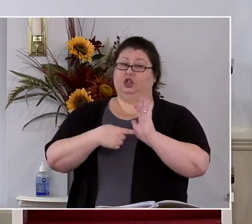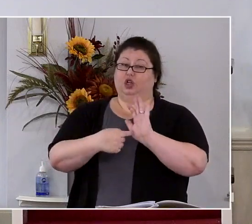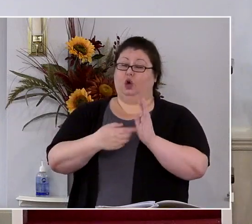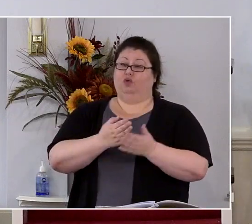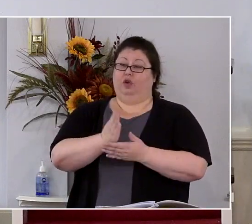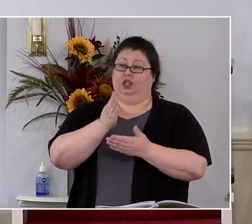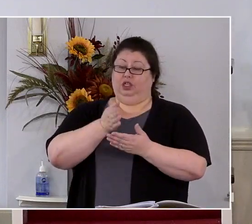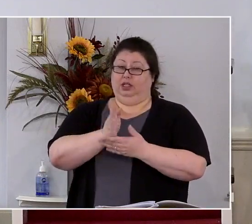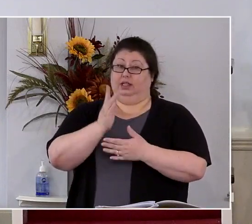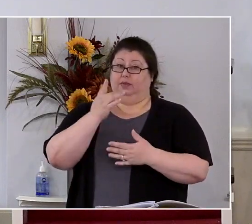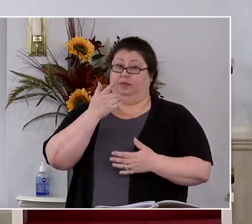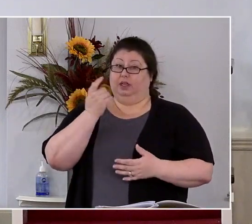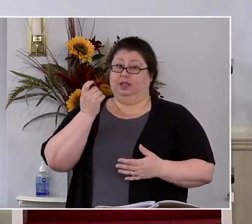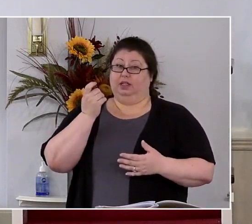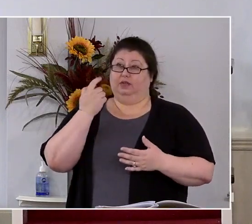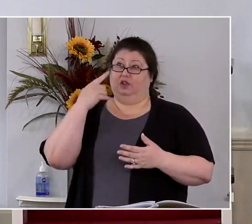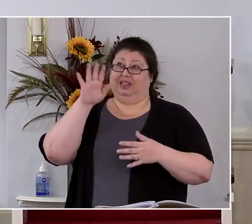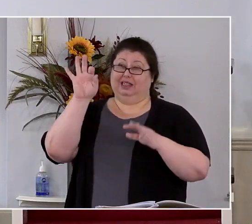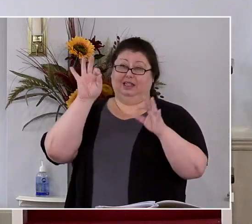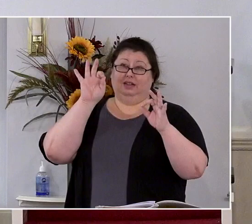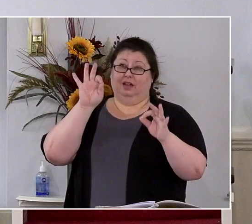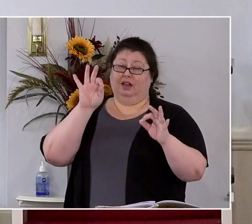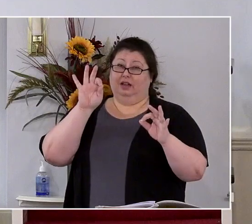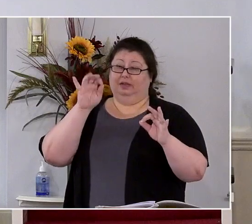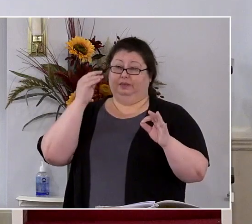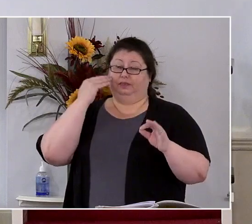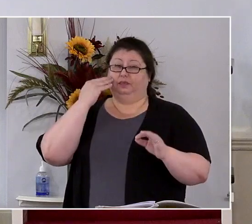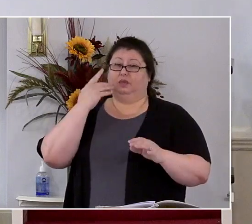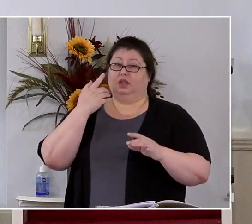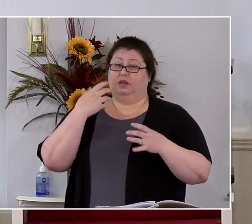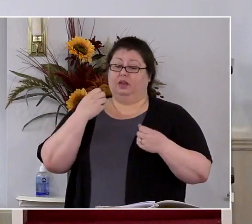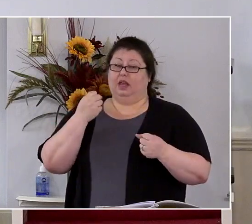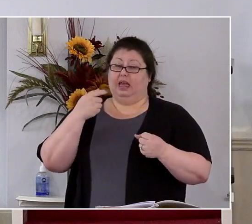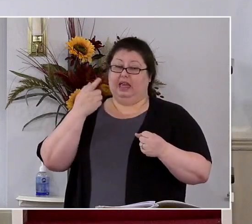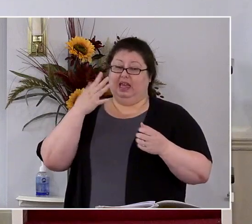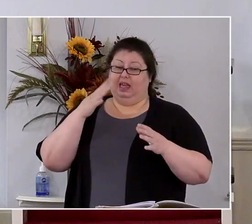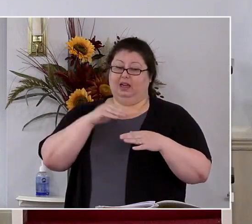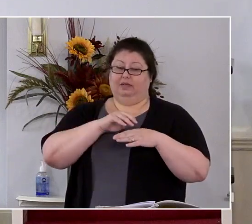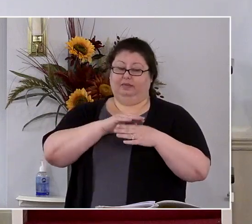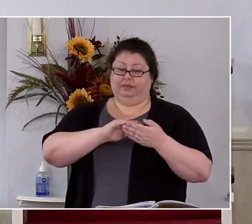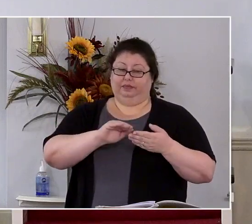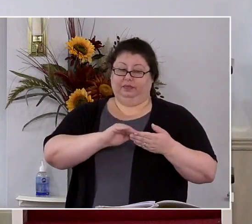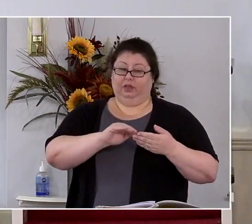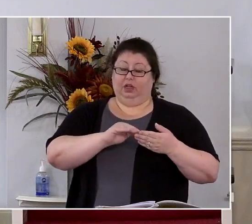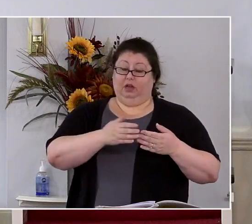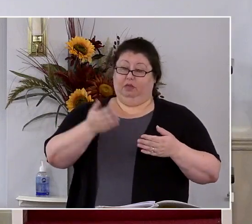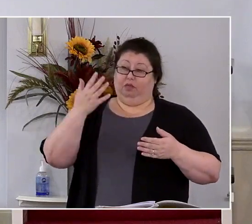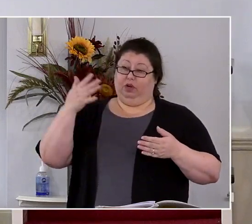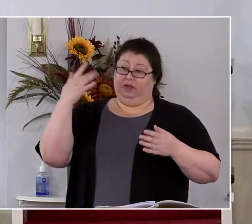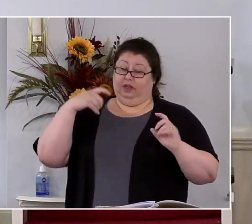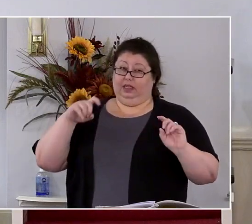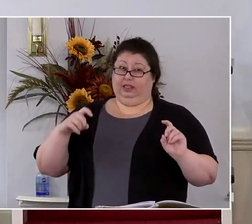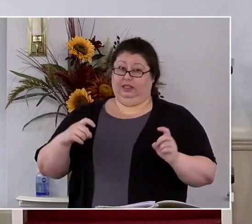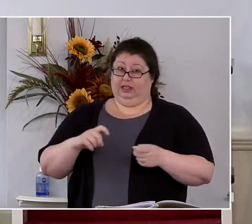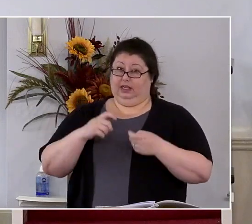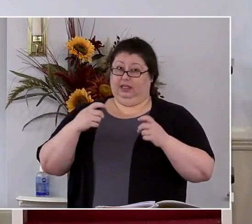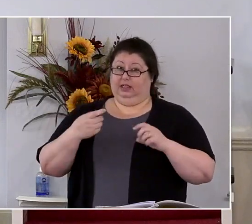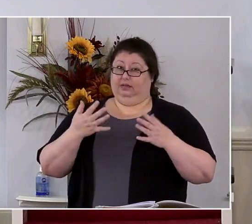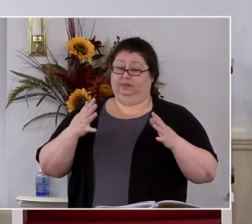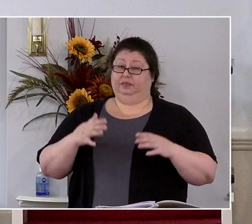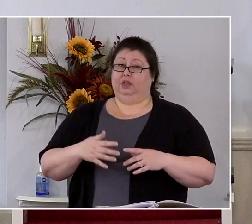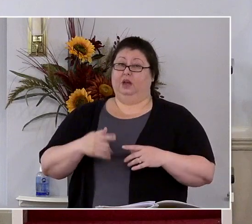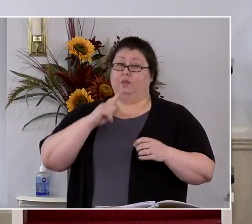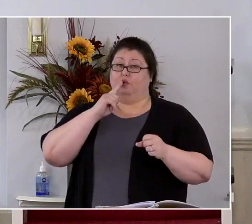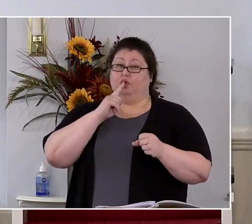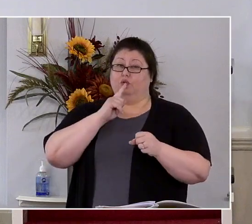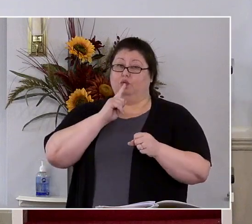righteousness, because in his divine forbearance, he had passed over the sins previously committed. It was to